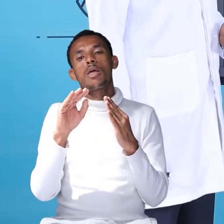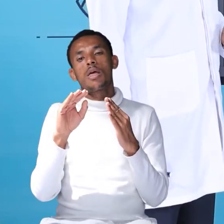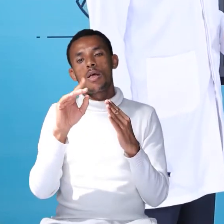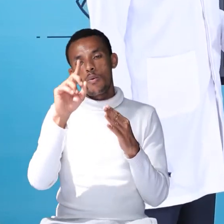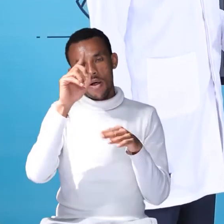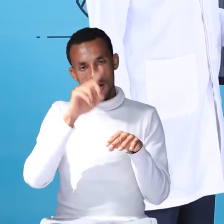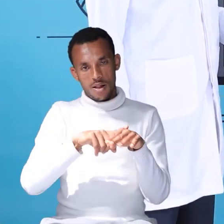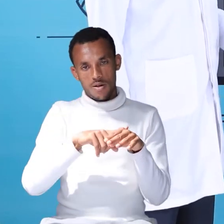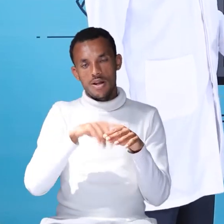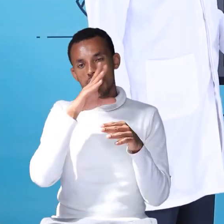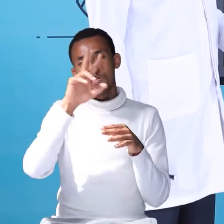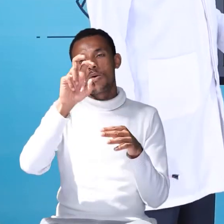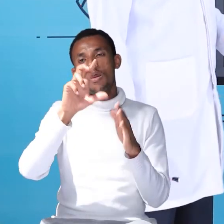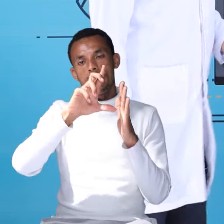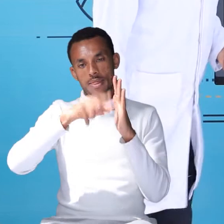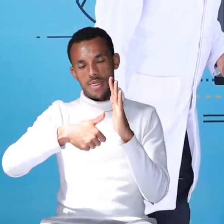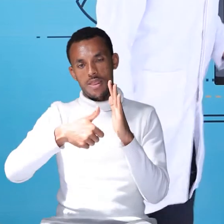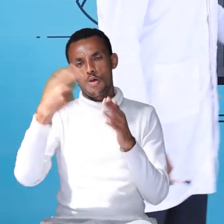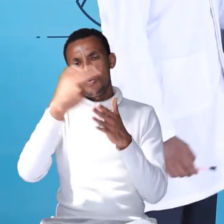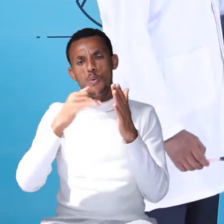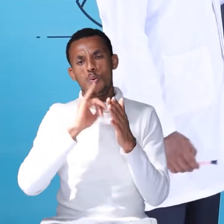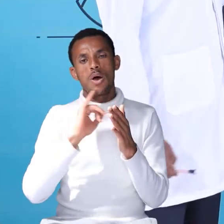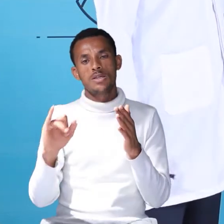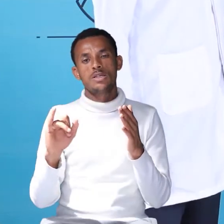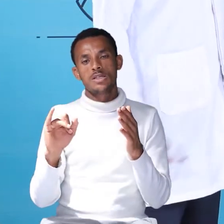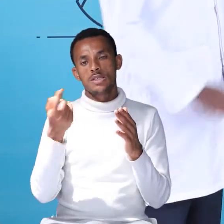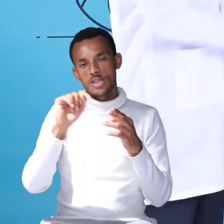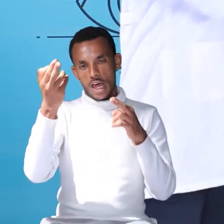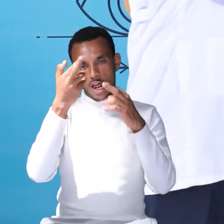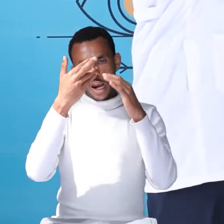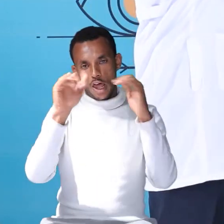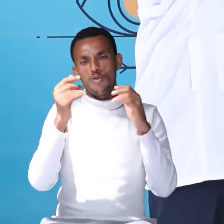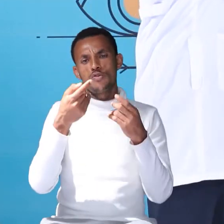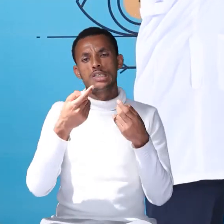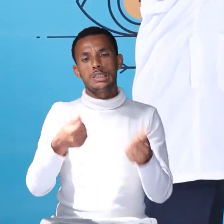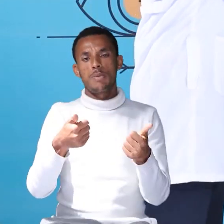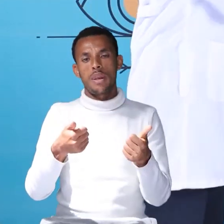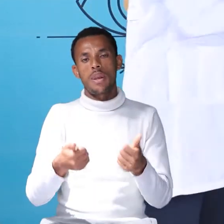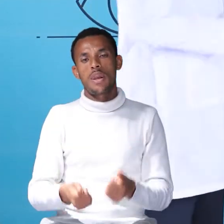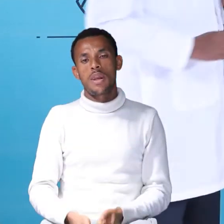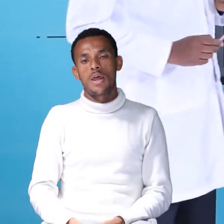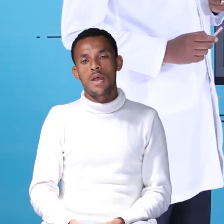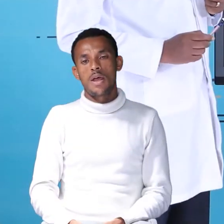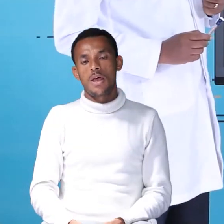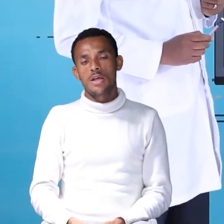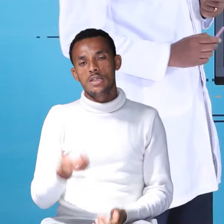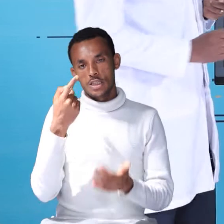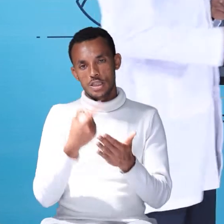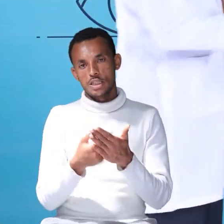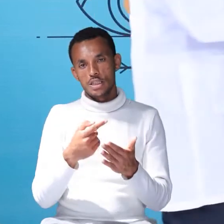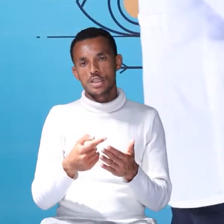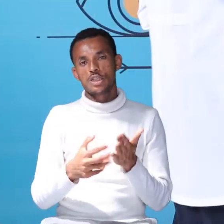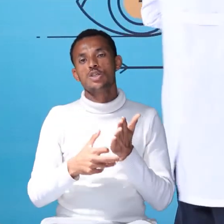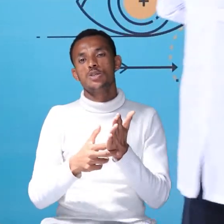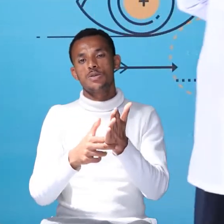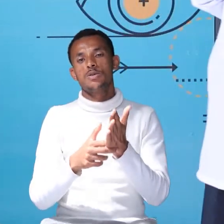hour and 20 minutes. What is the rate of speed? The rate of speed of this journey.